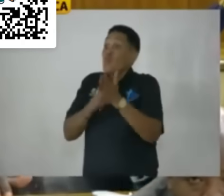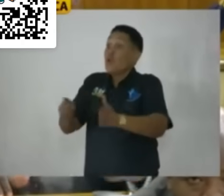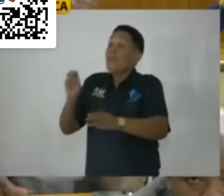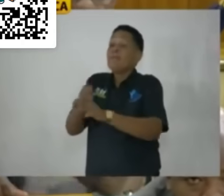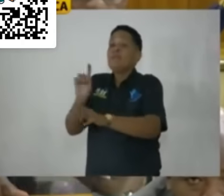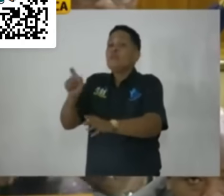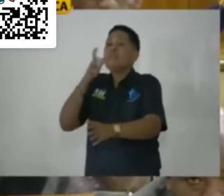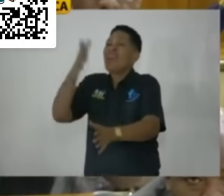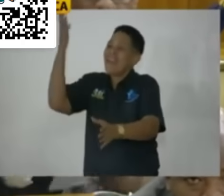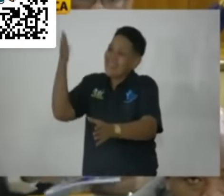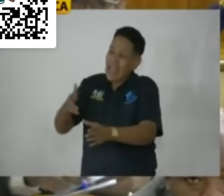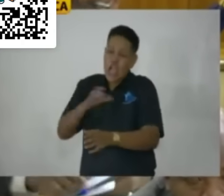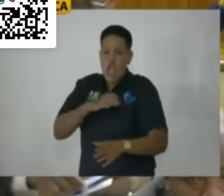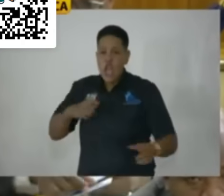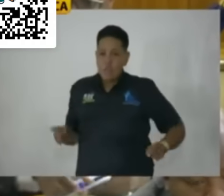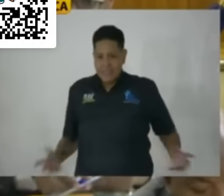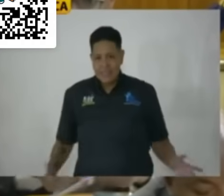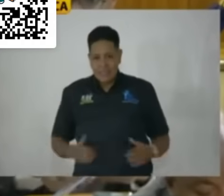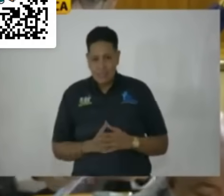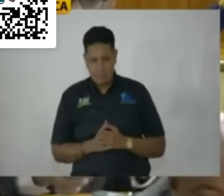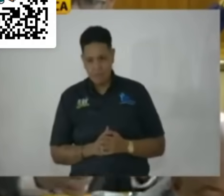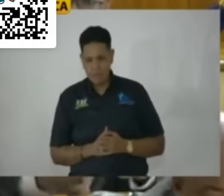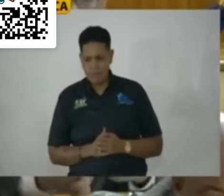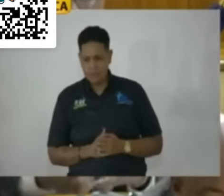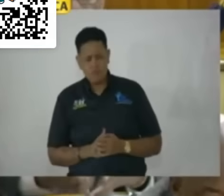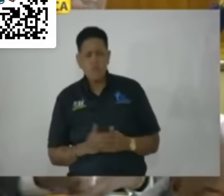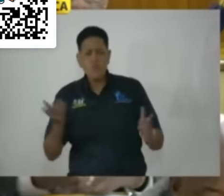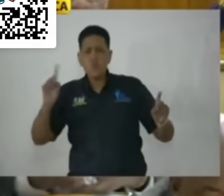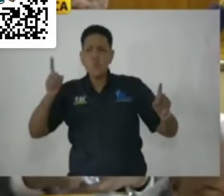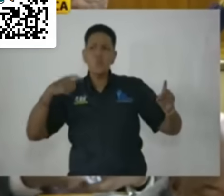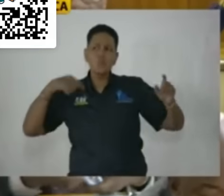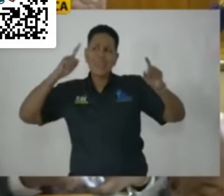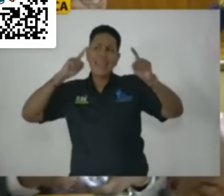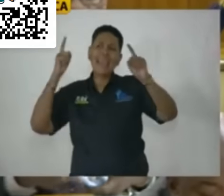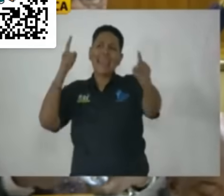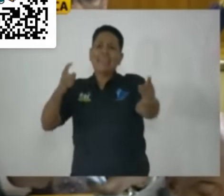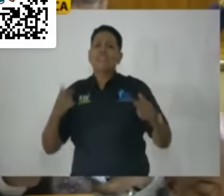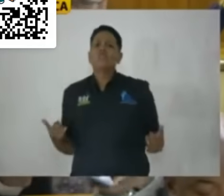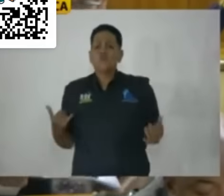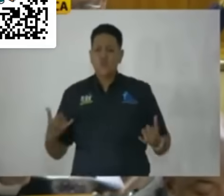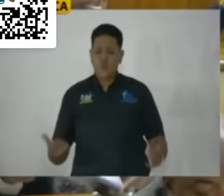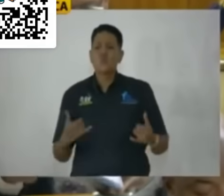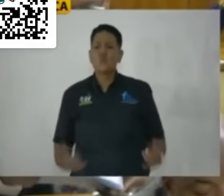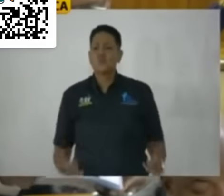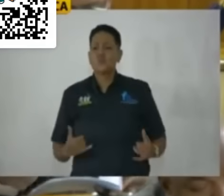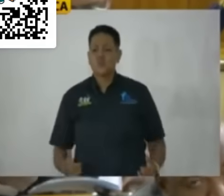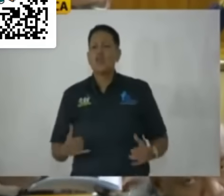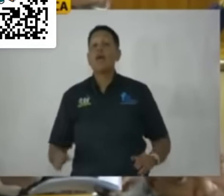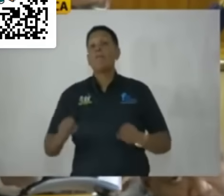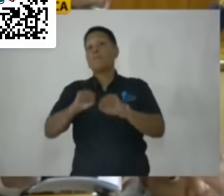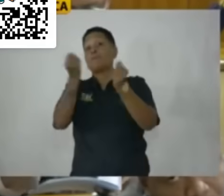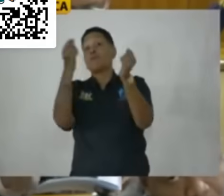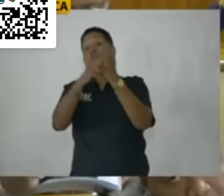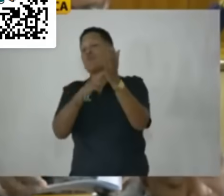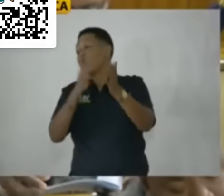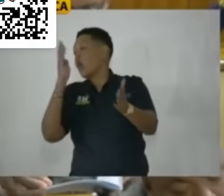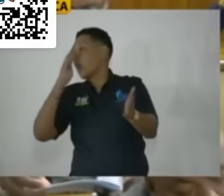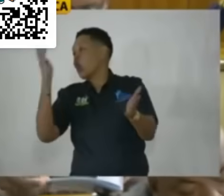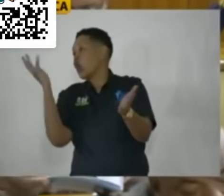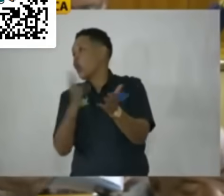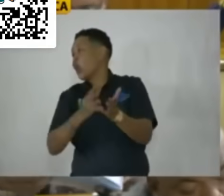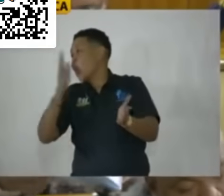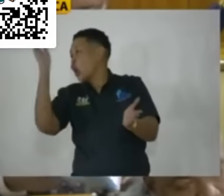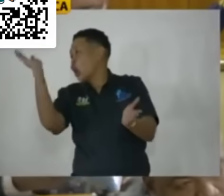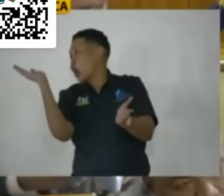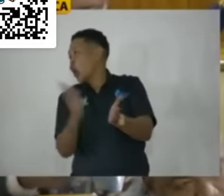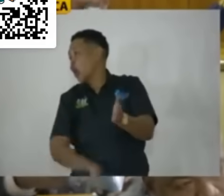on these committees. So where we're heading today is a breach of the standing orders, is